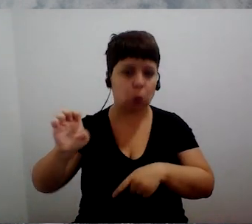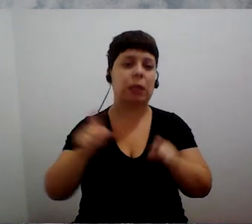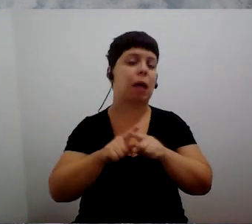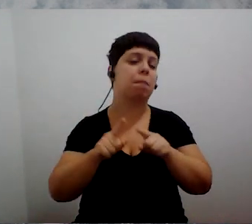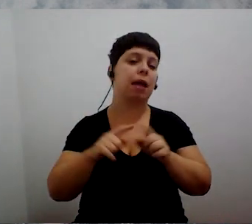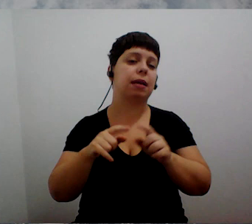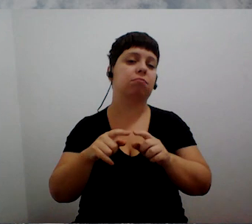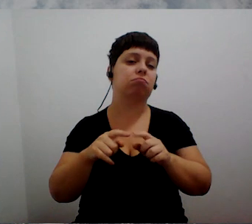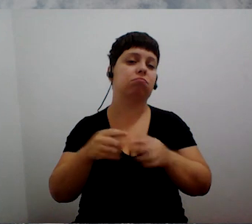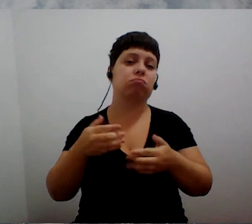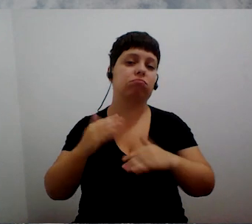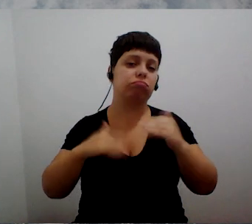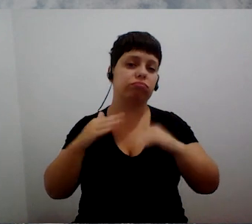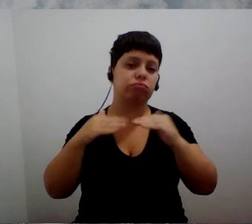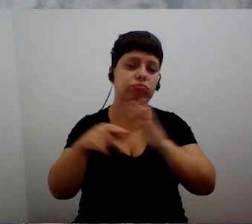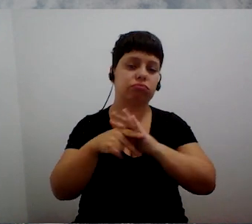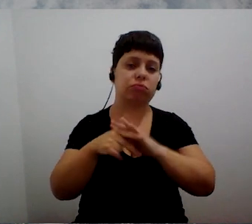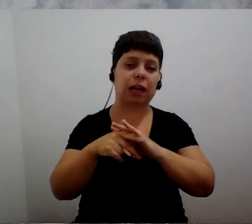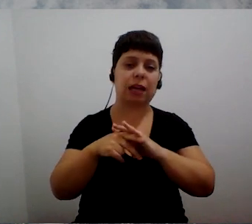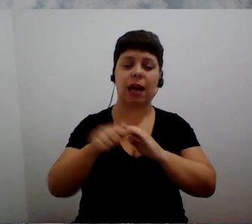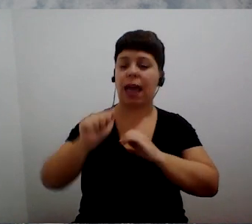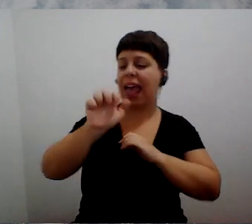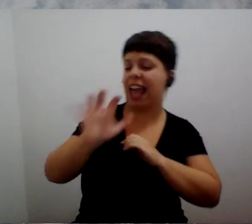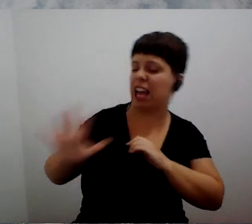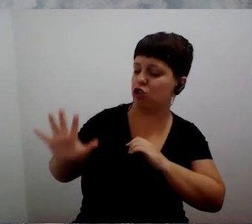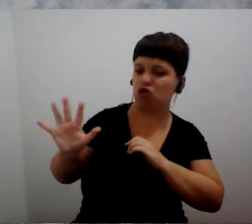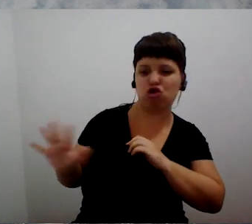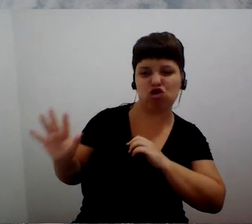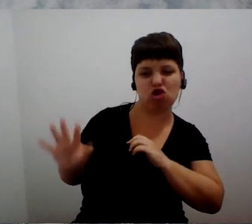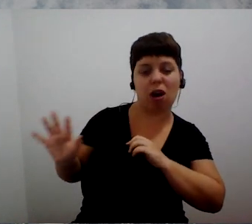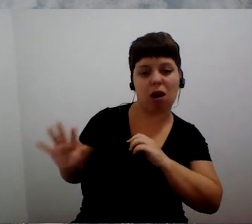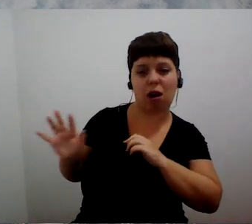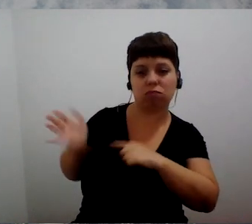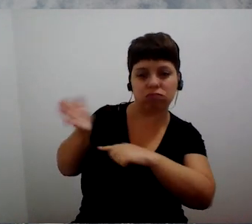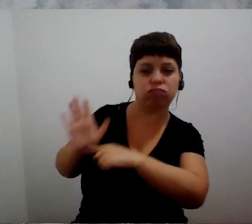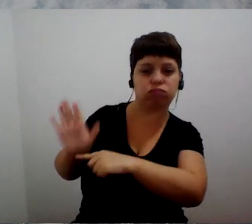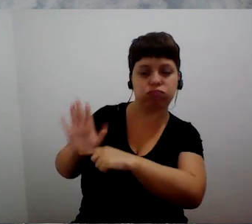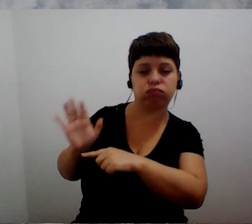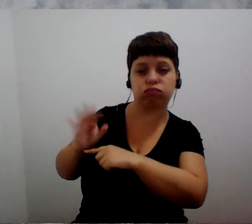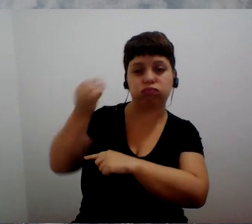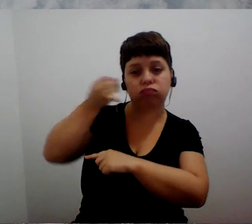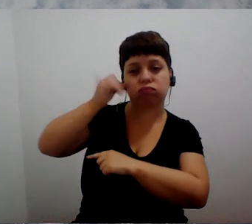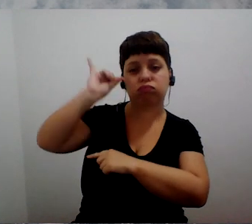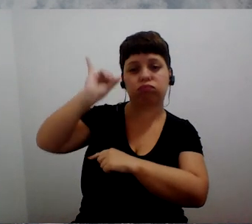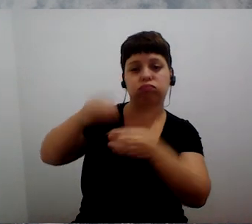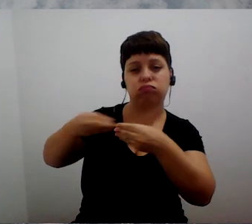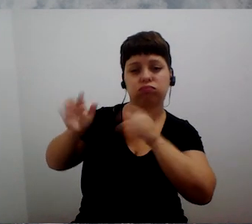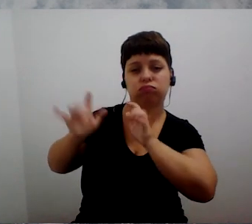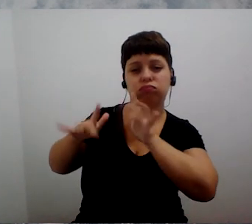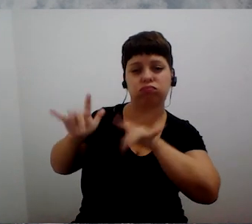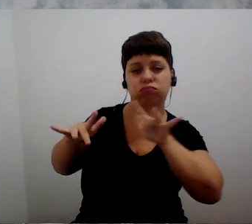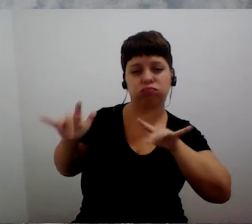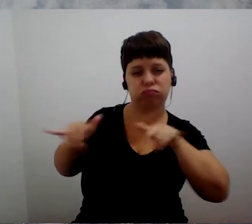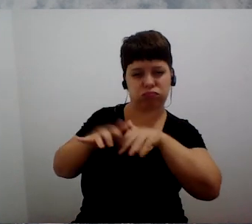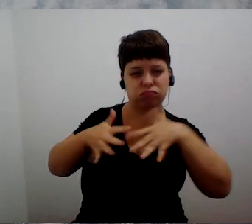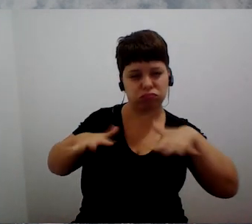ProBlue Fund and also in our different development, international development cooperation in Southeast Asia and elsewhere